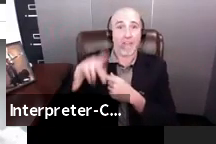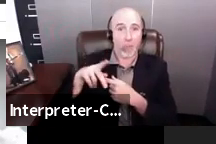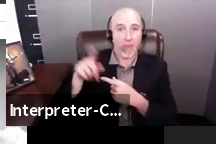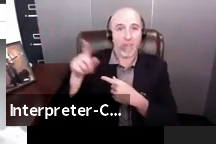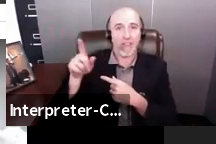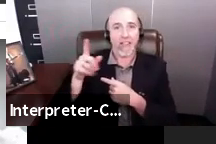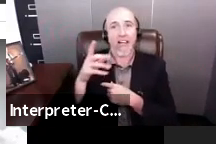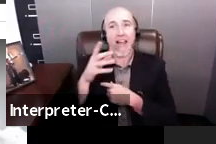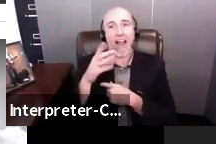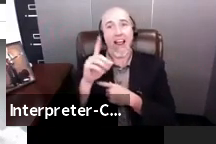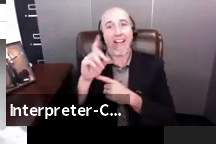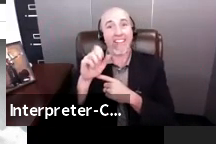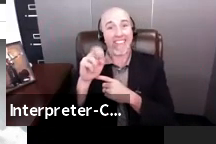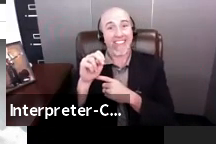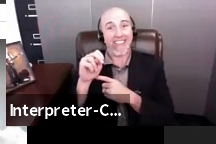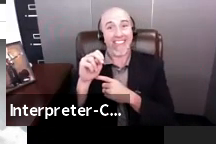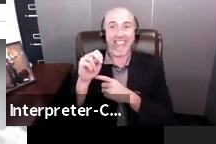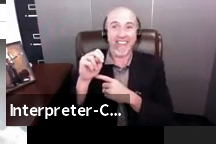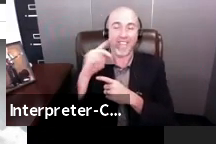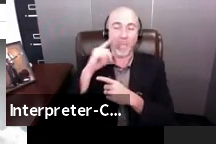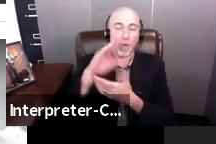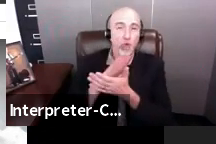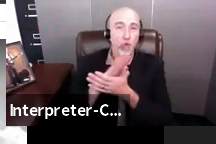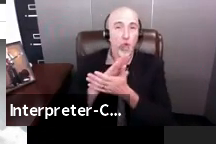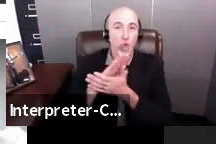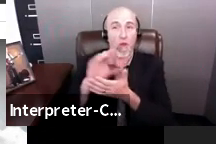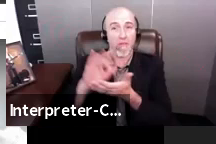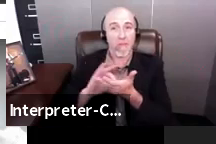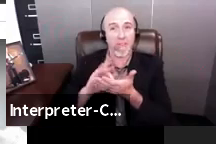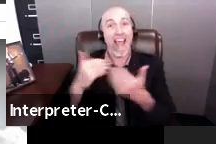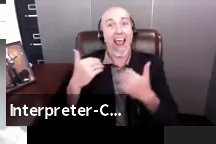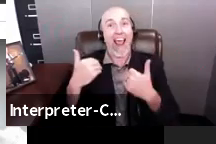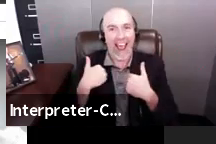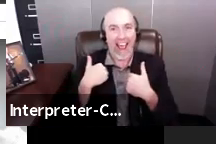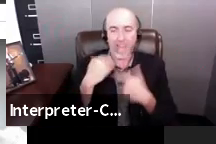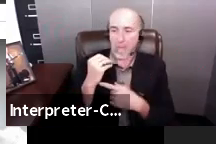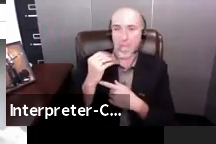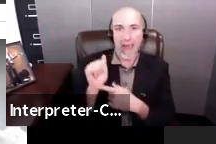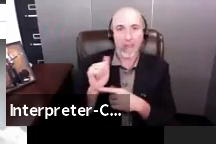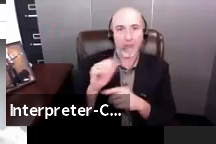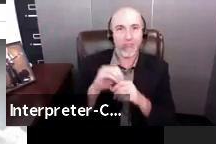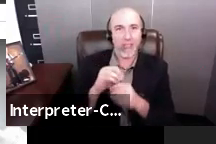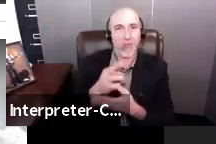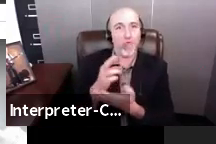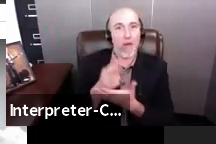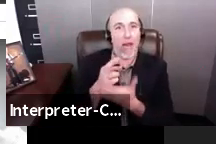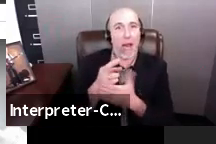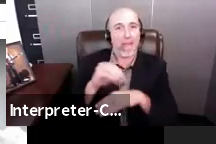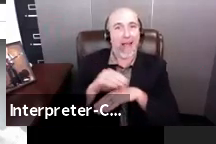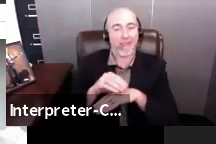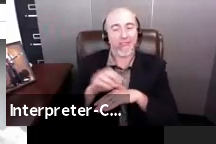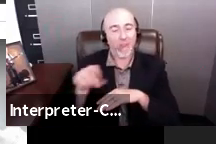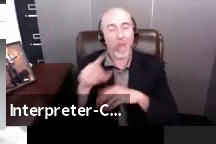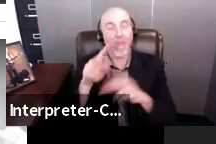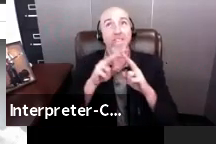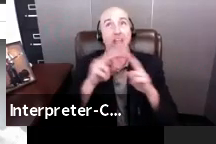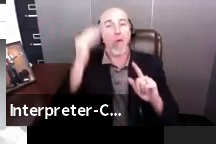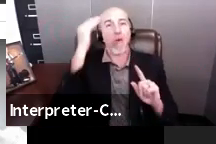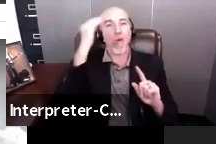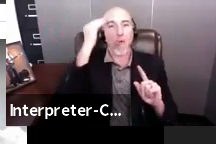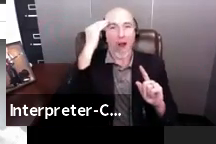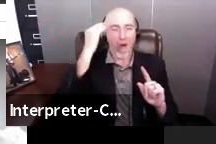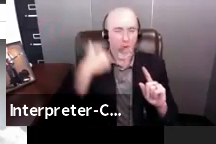and dean of the School of Medicine happens to have a master's in rehabilitation counseling. So he's very aware. We have